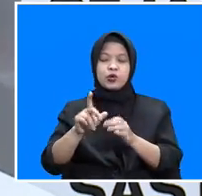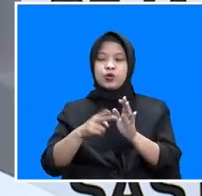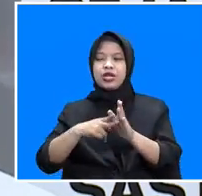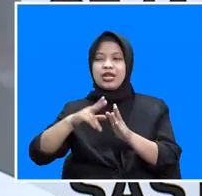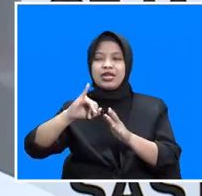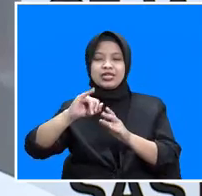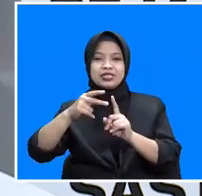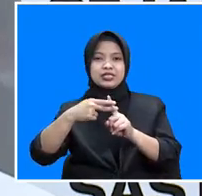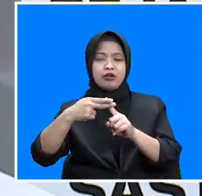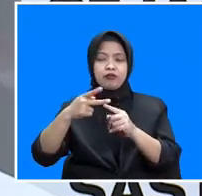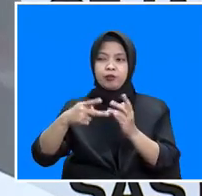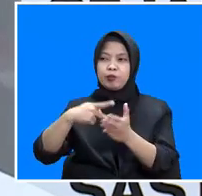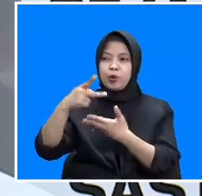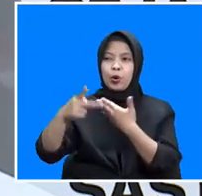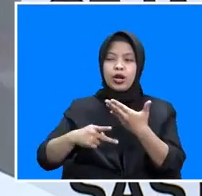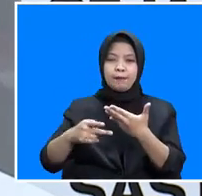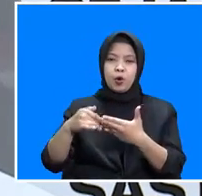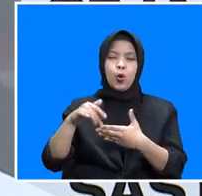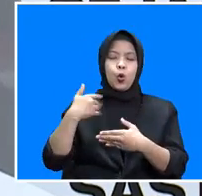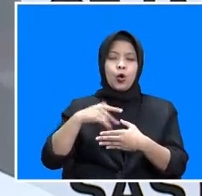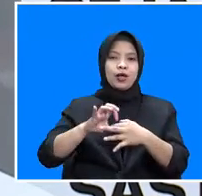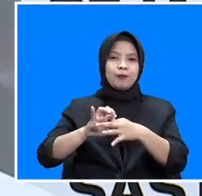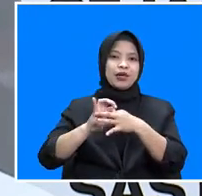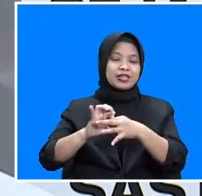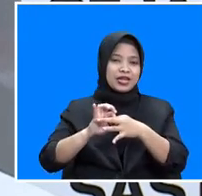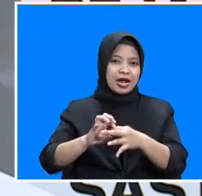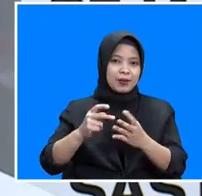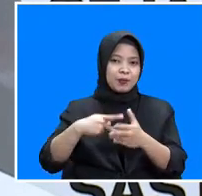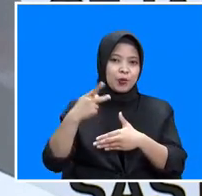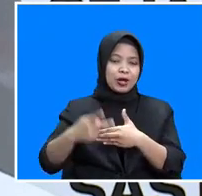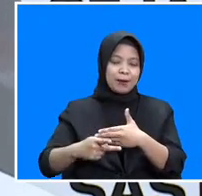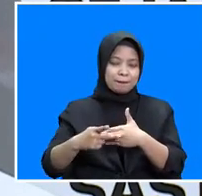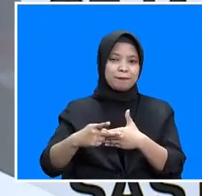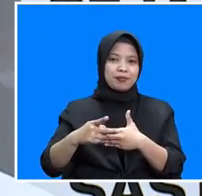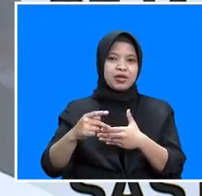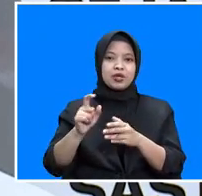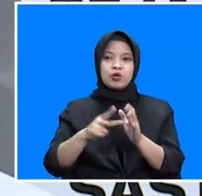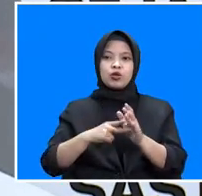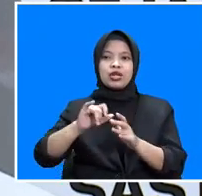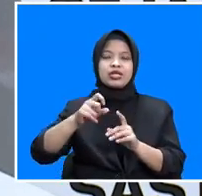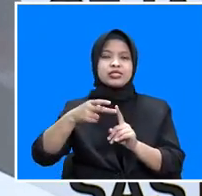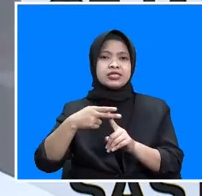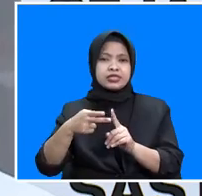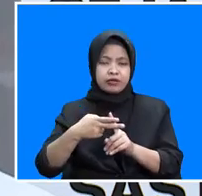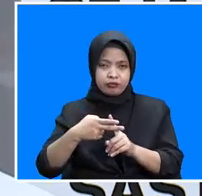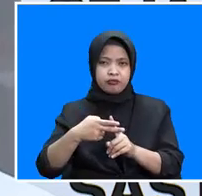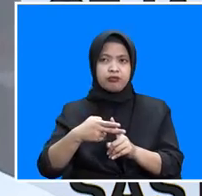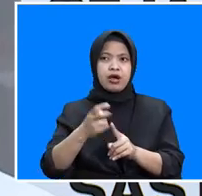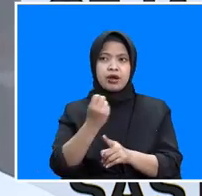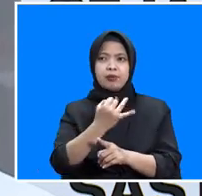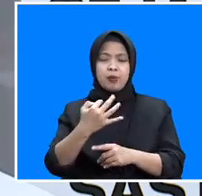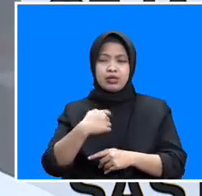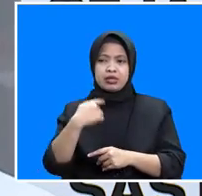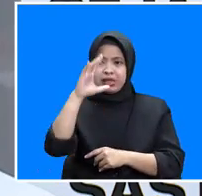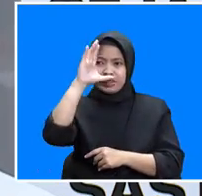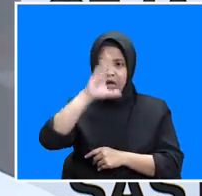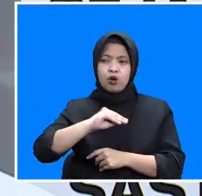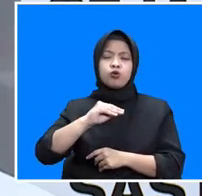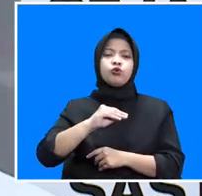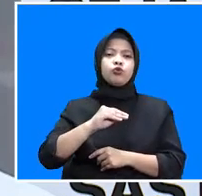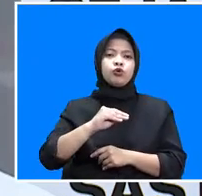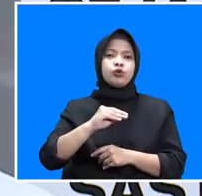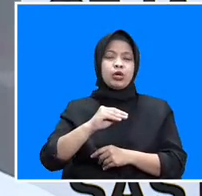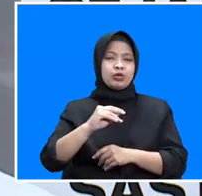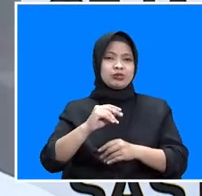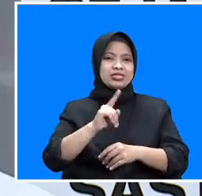say UNICEF programs, I mean, we certainly have a whole lot of work that we're doing, but we can't do any of that work if we don't work in partnership. So this is